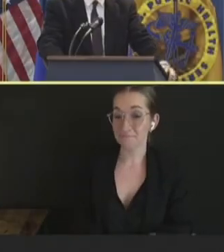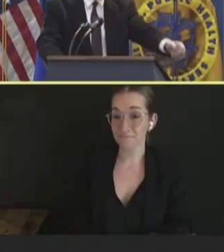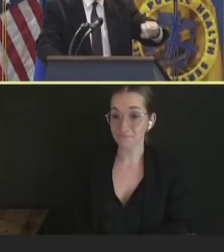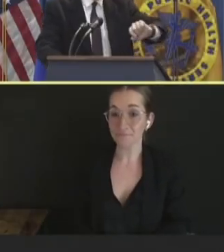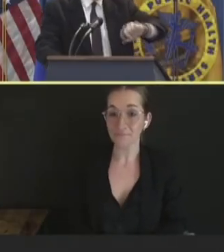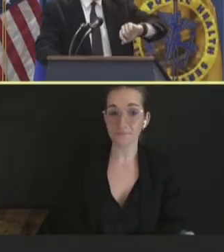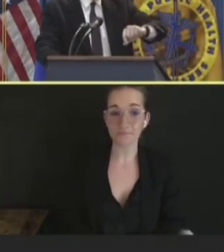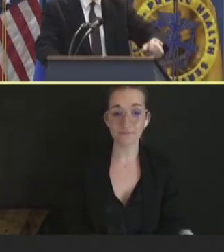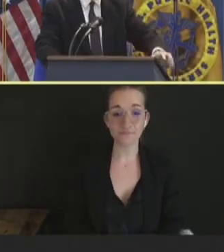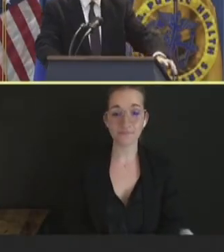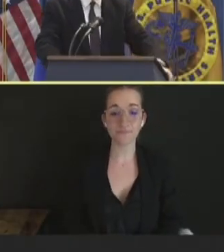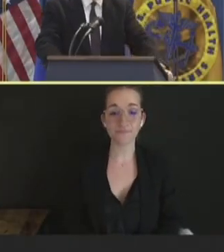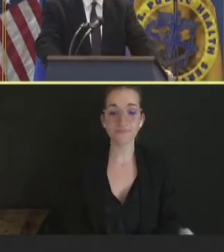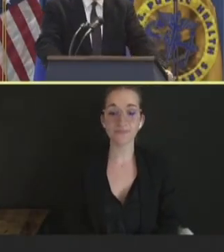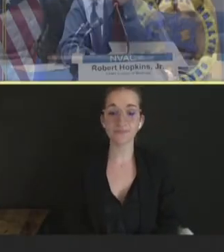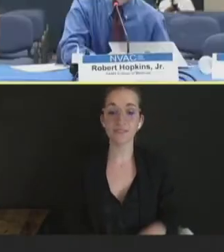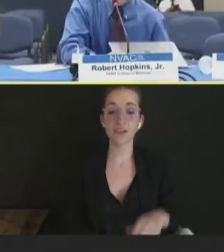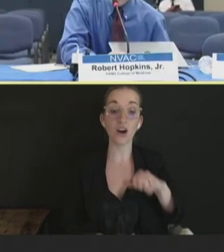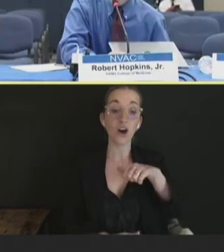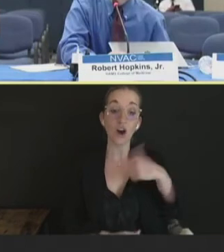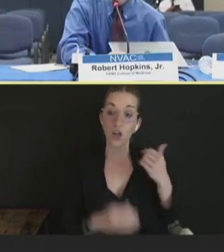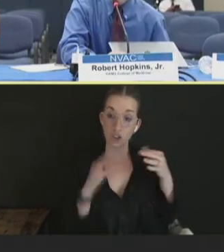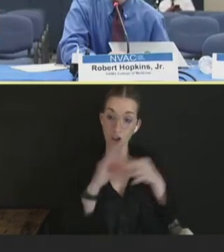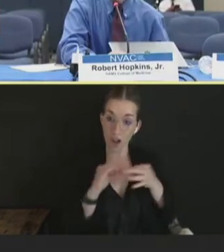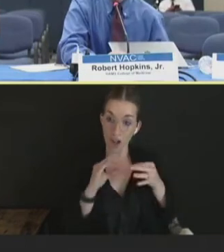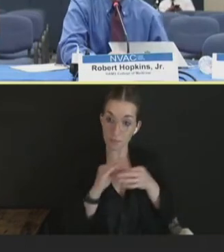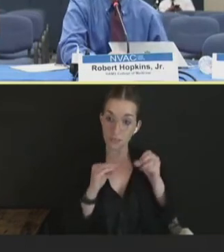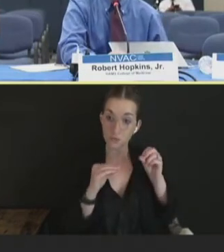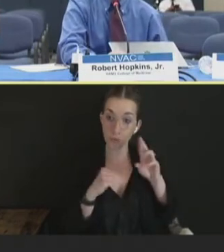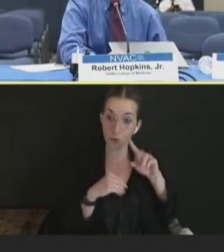Other comments or questions from those joining us online?